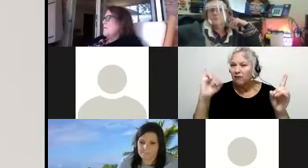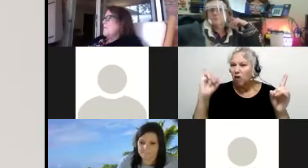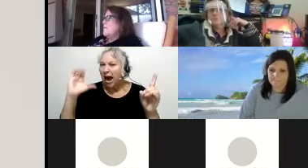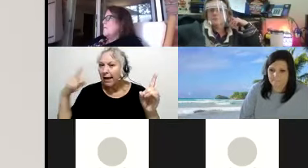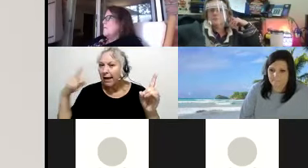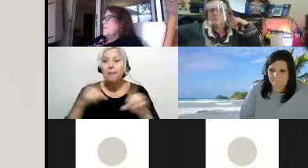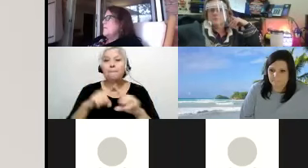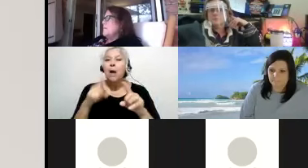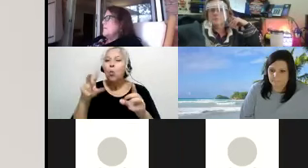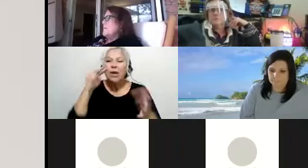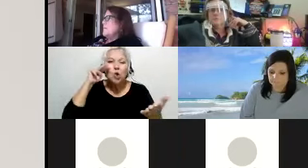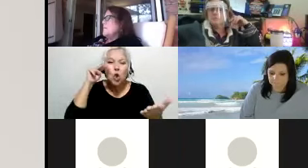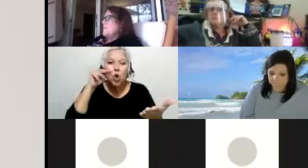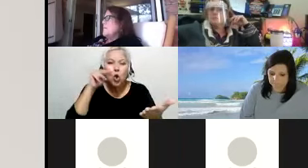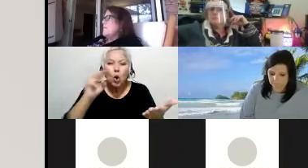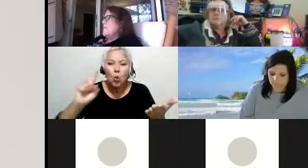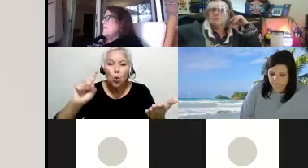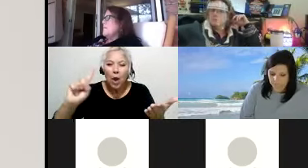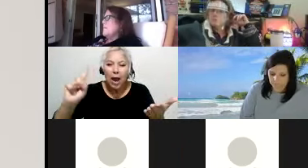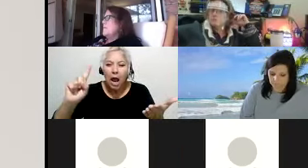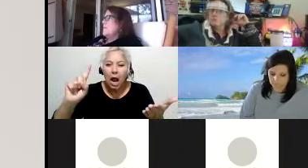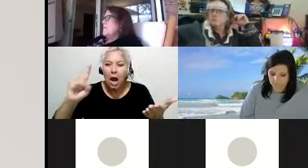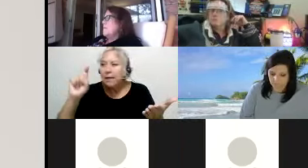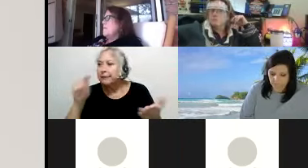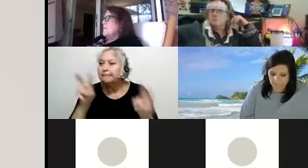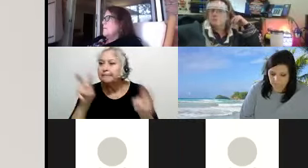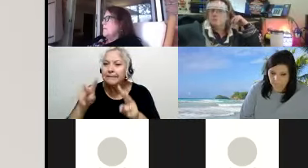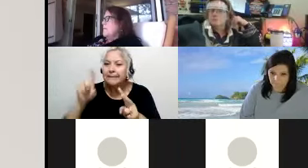looking at where do they need additional